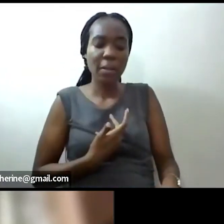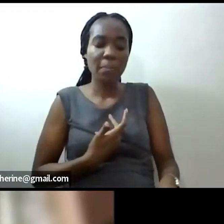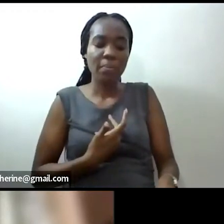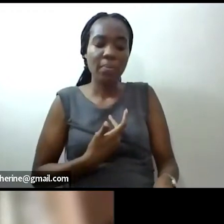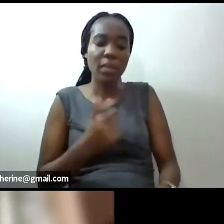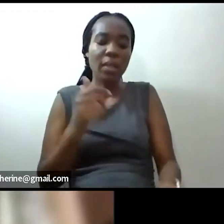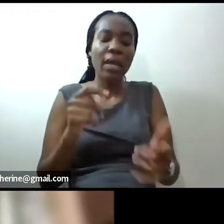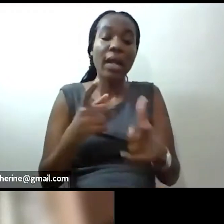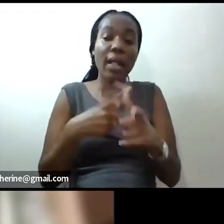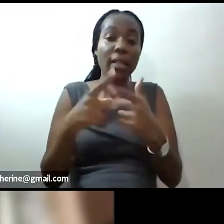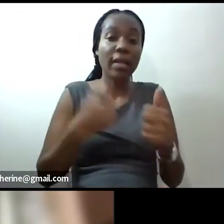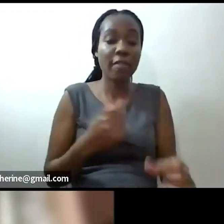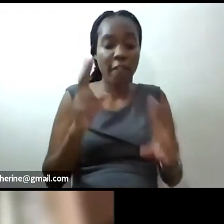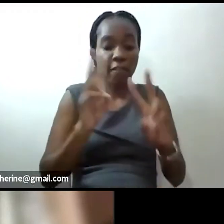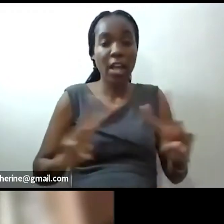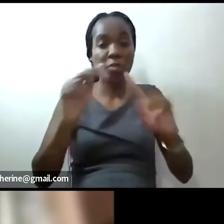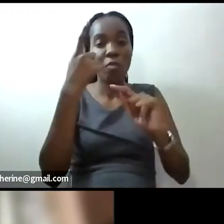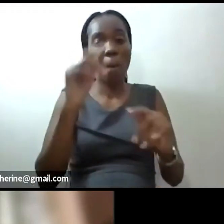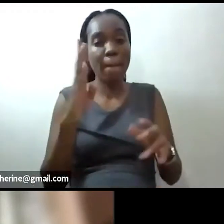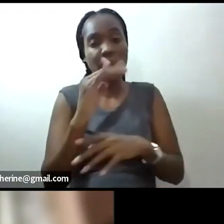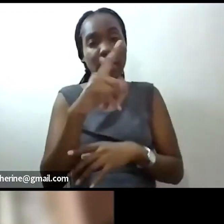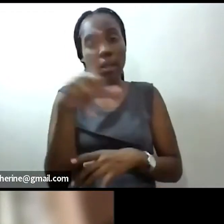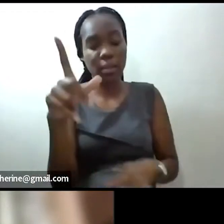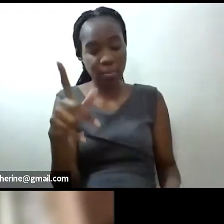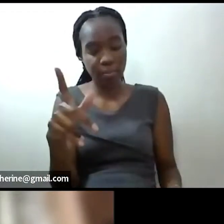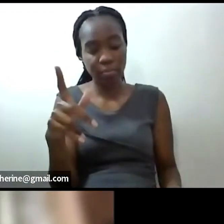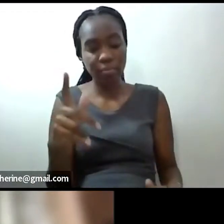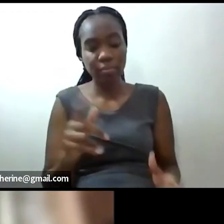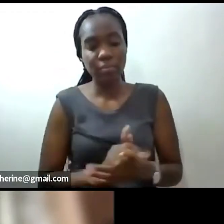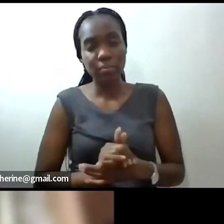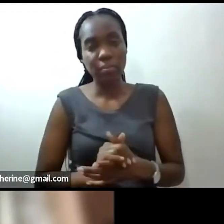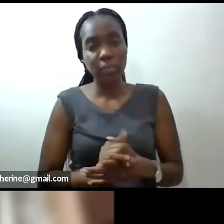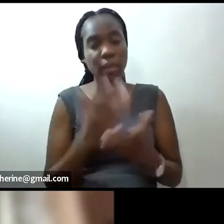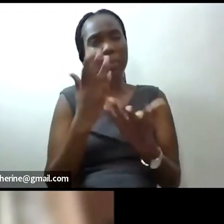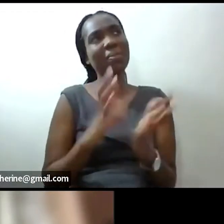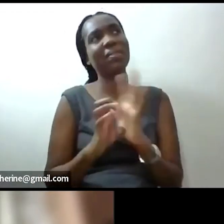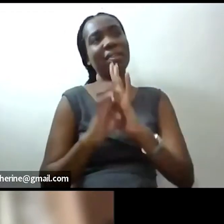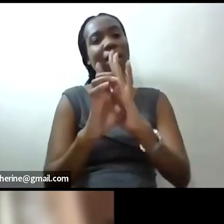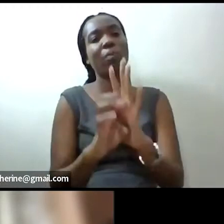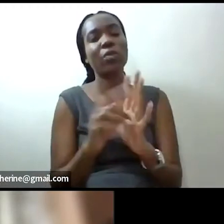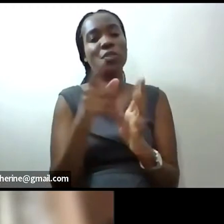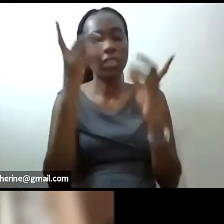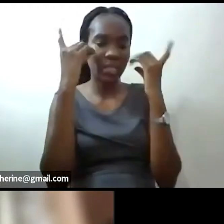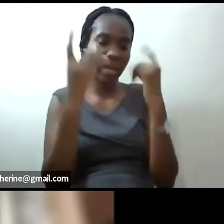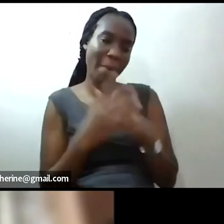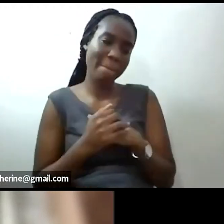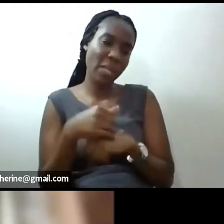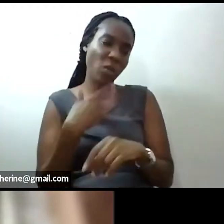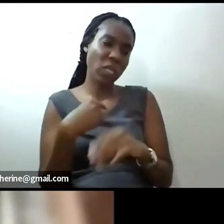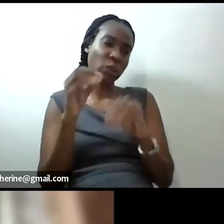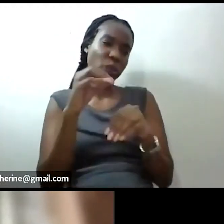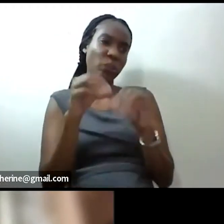instance, if you wish to invest, for example, 100,000 Kenya shillings, and